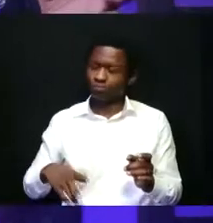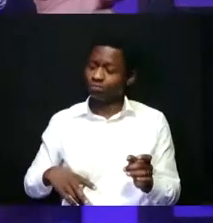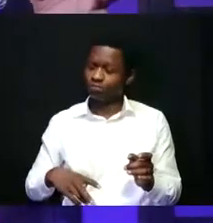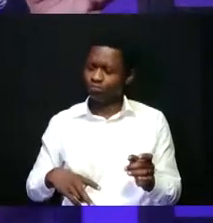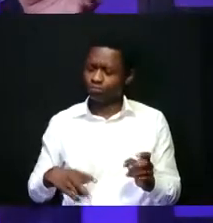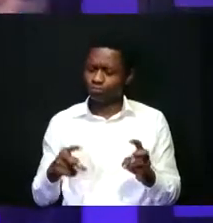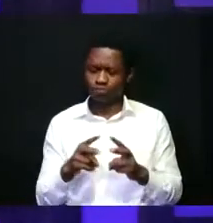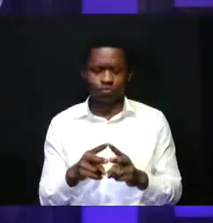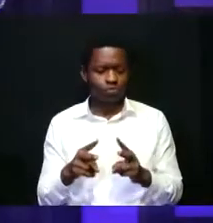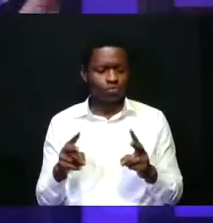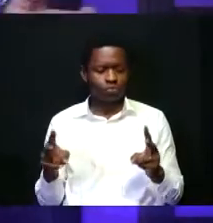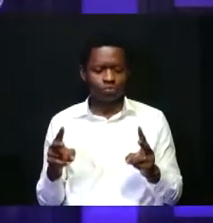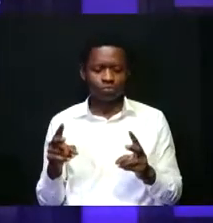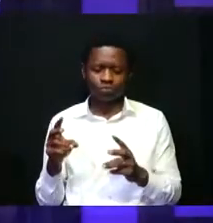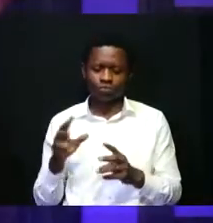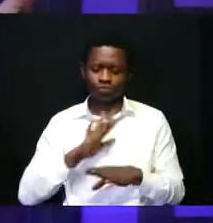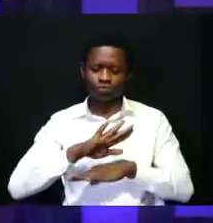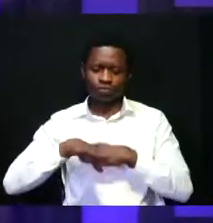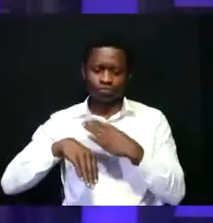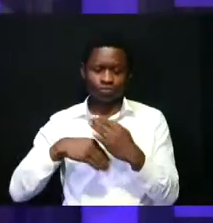entiria si